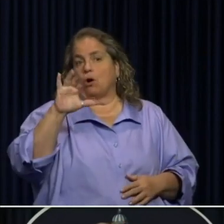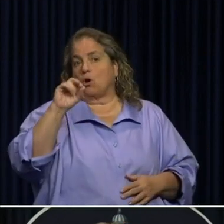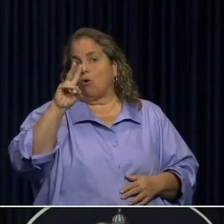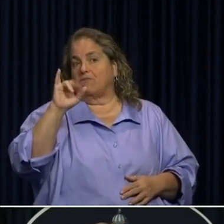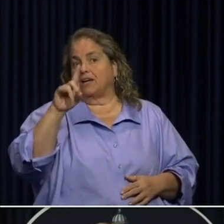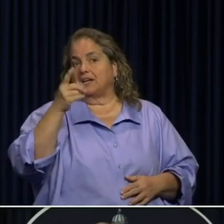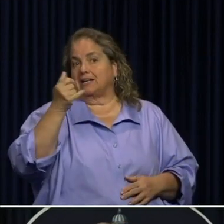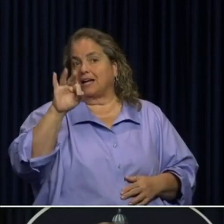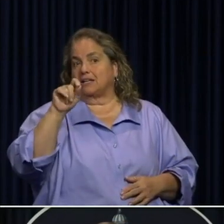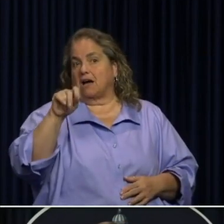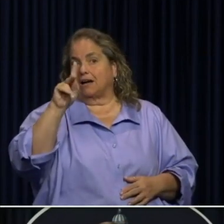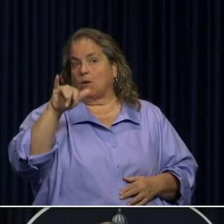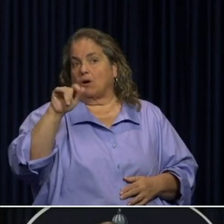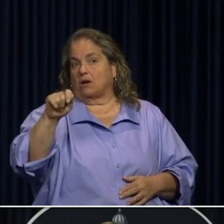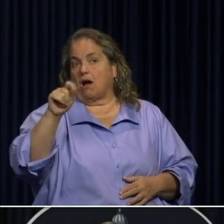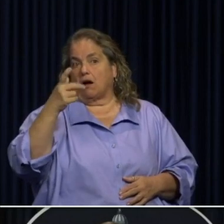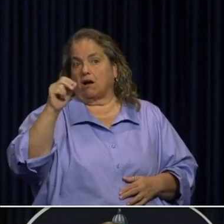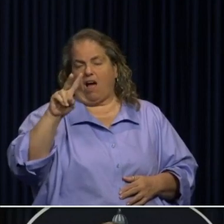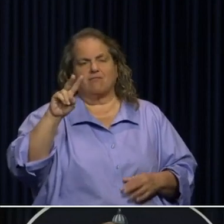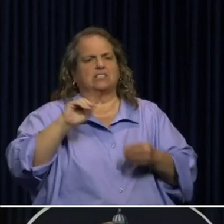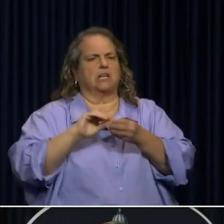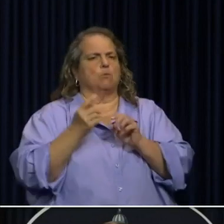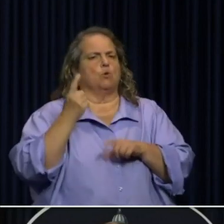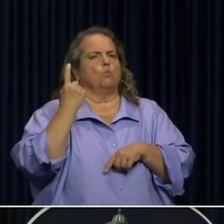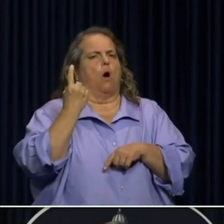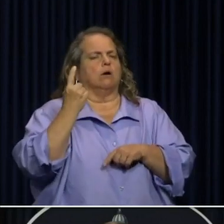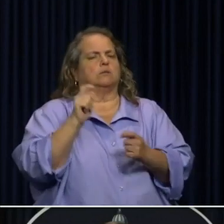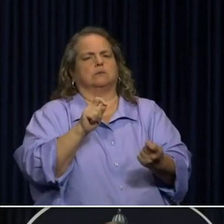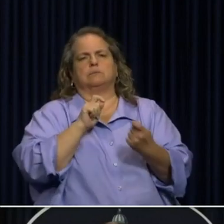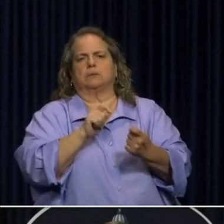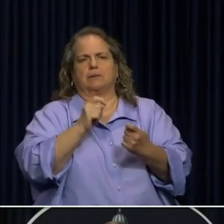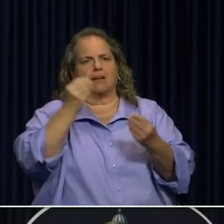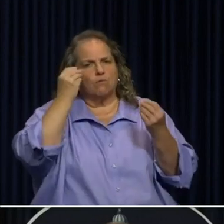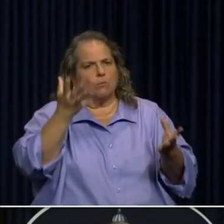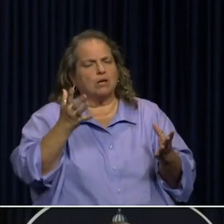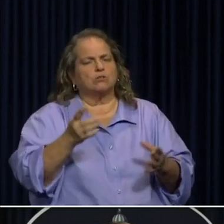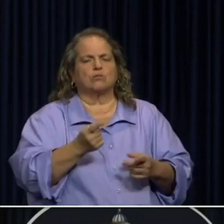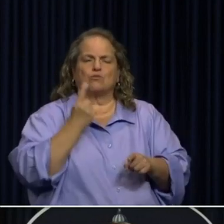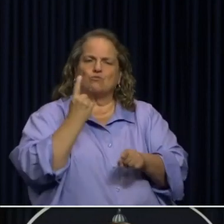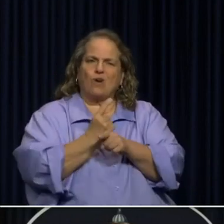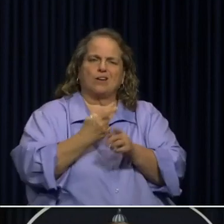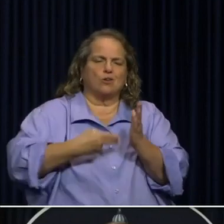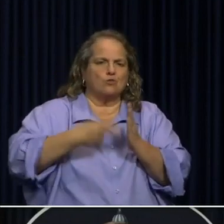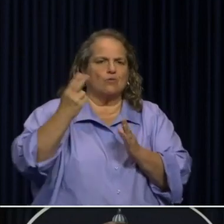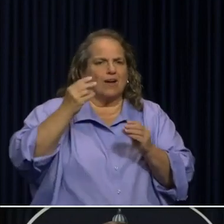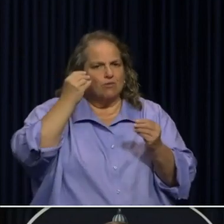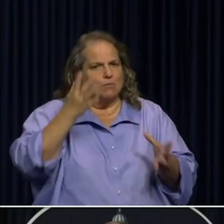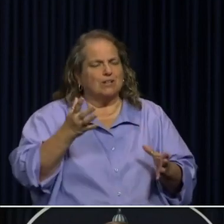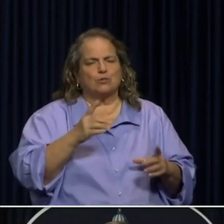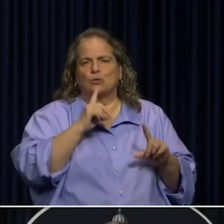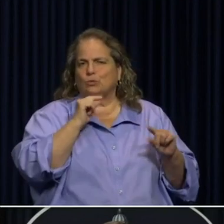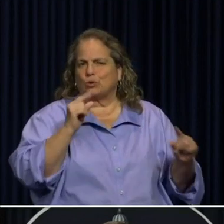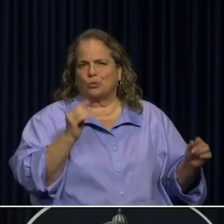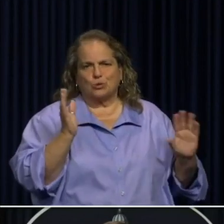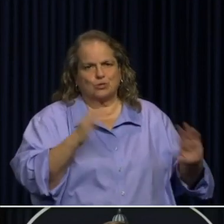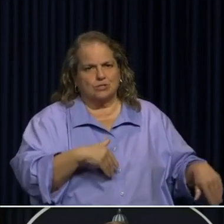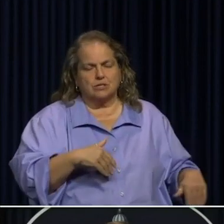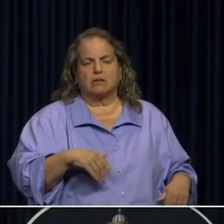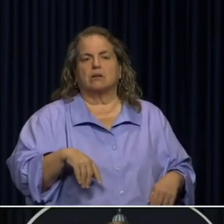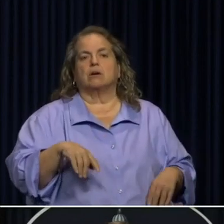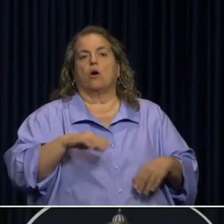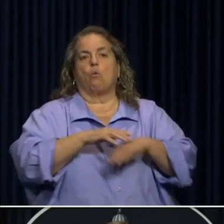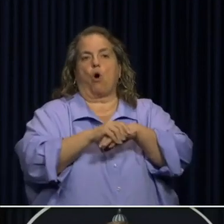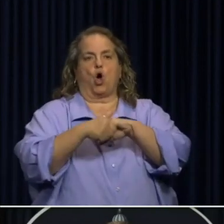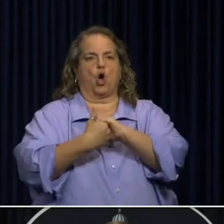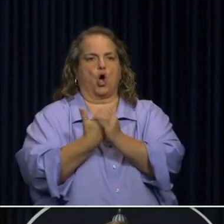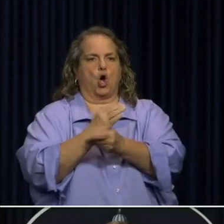kycovid19.ky.gov, the #1 source that has true information, helps you dispel the rumors. Wash your hands, 20